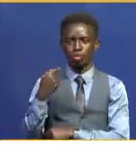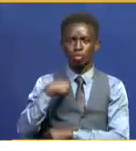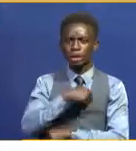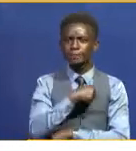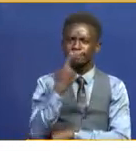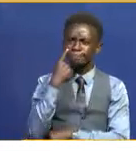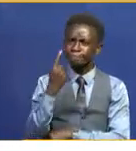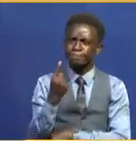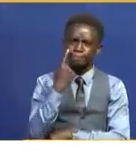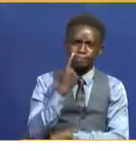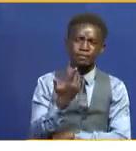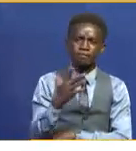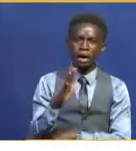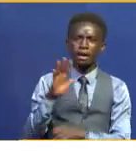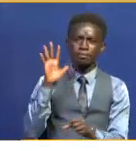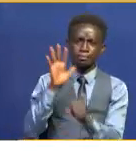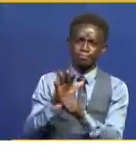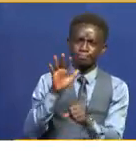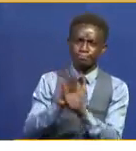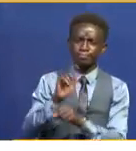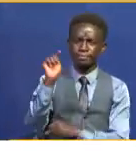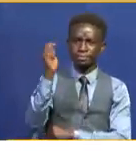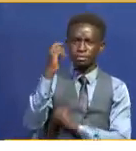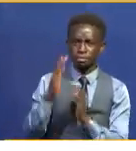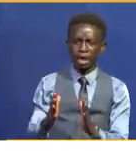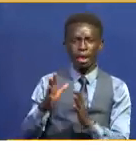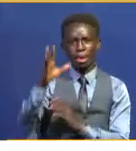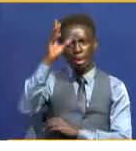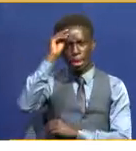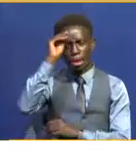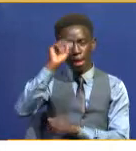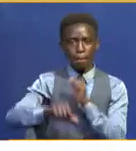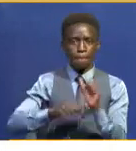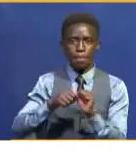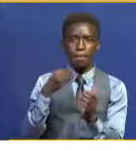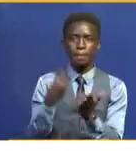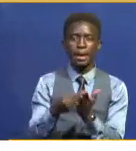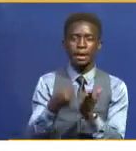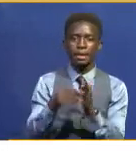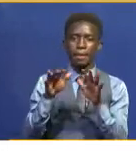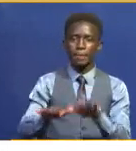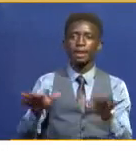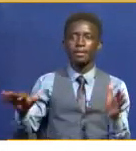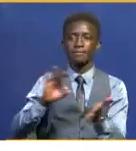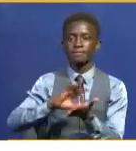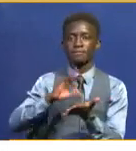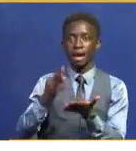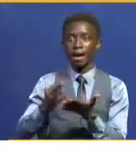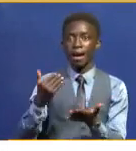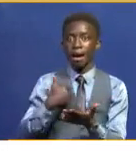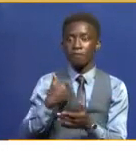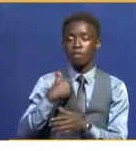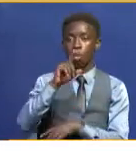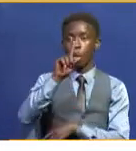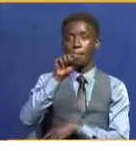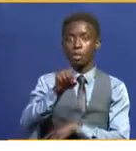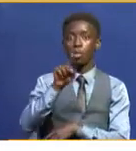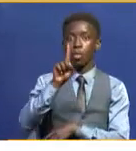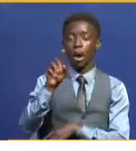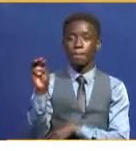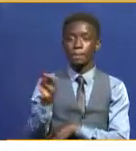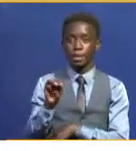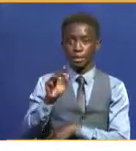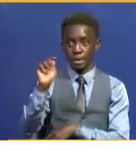a lot of Kenyans actually learn more about money market funds, with around 1.1 million Kenyans having invested